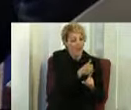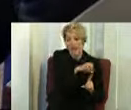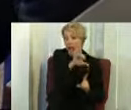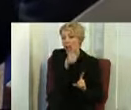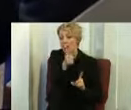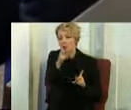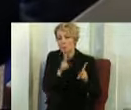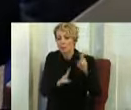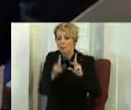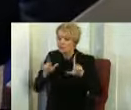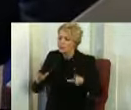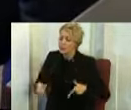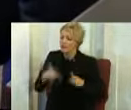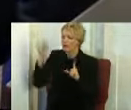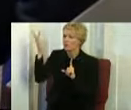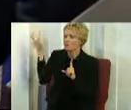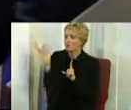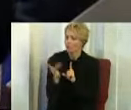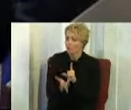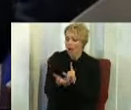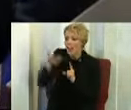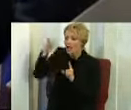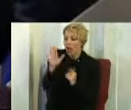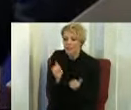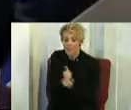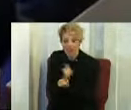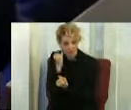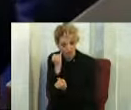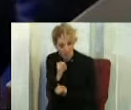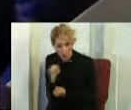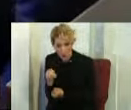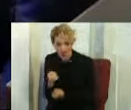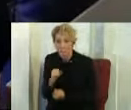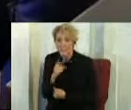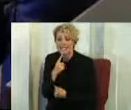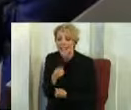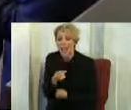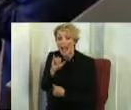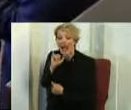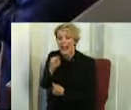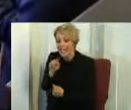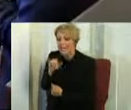live in God's love? If so, would you please say, it is.